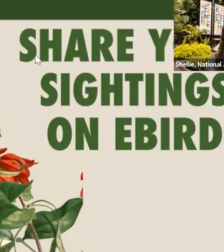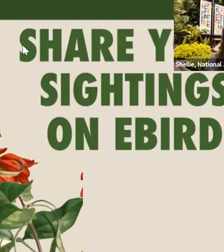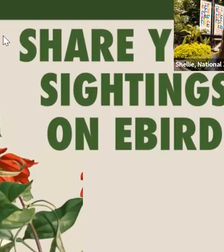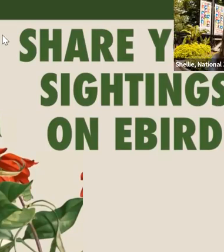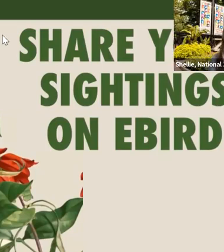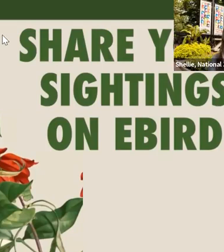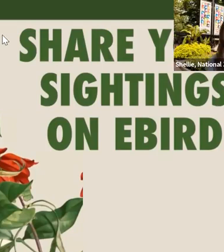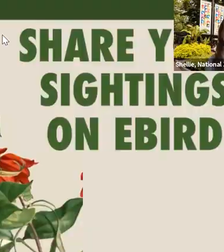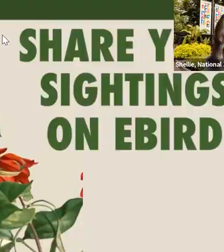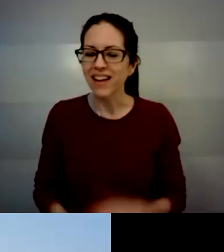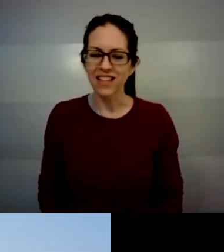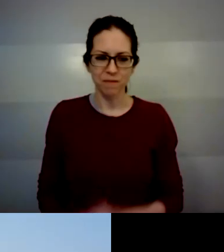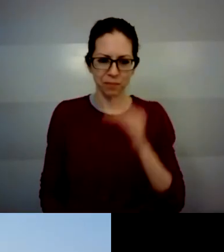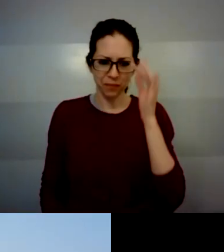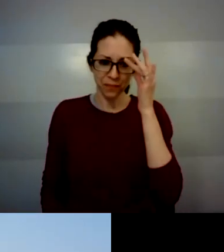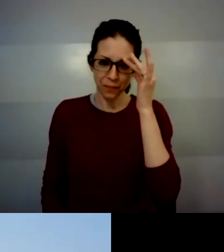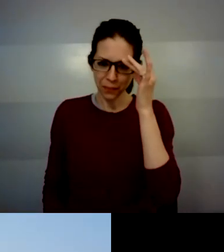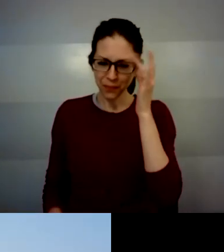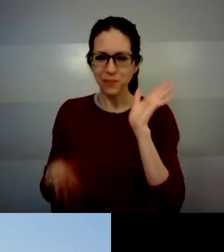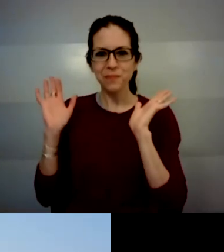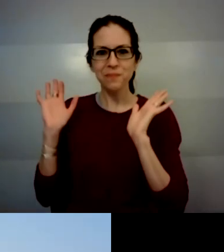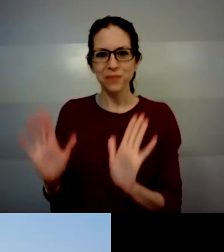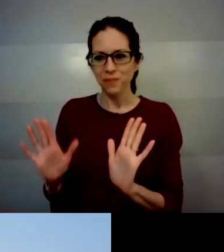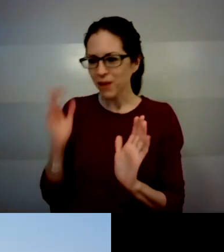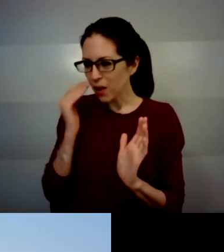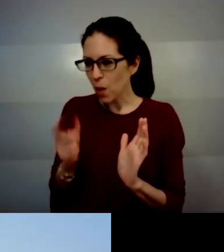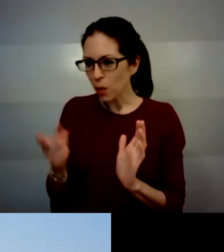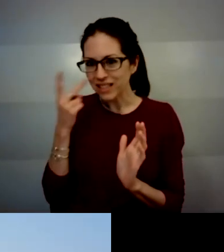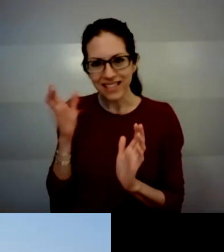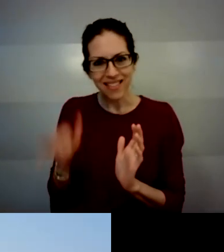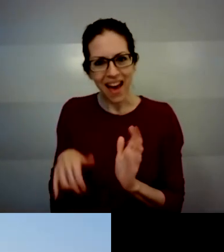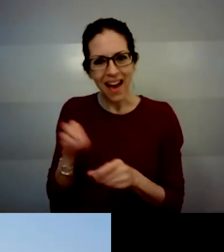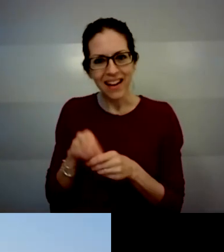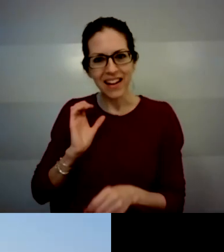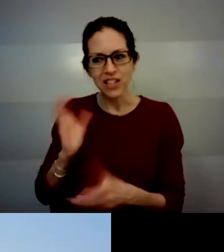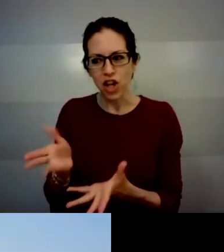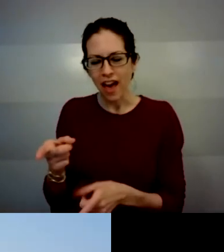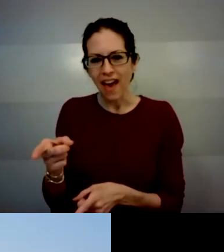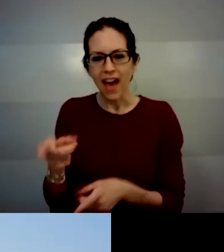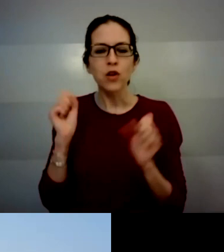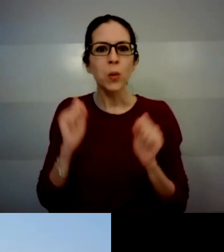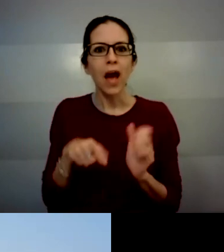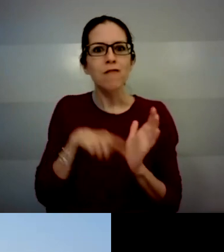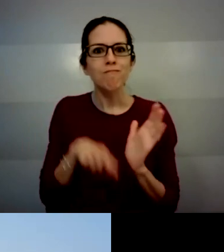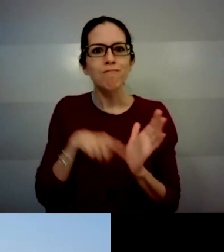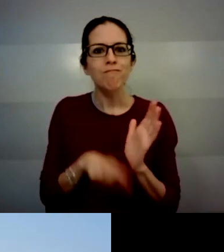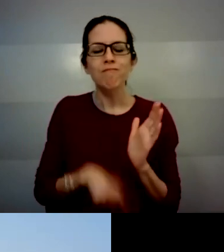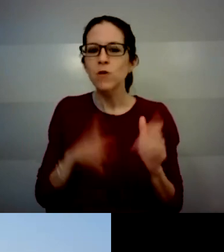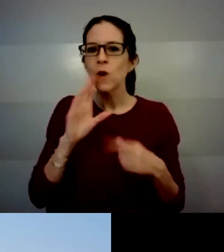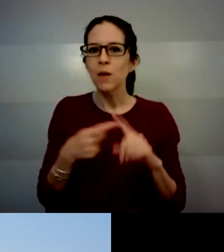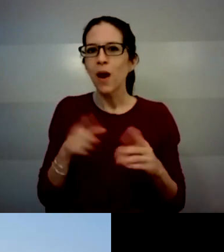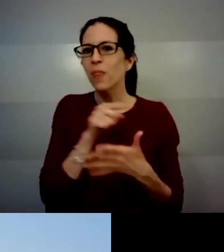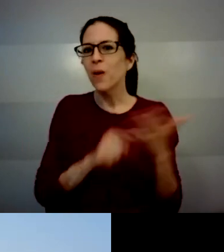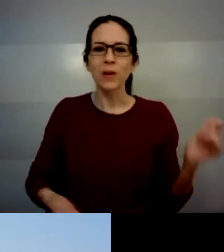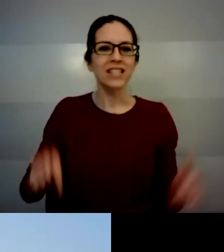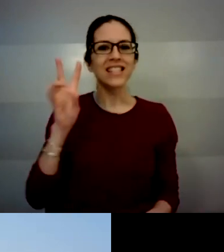great. And I know that just popped our website into the chat for you to explore these seven simple